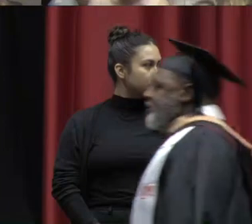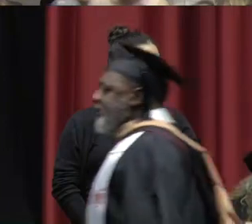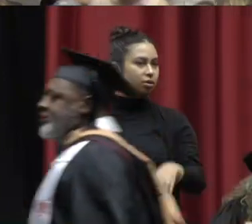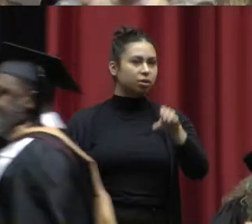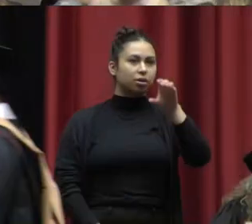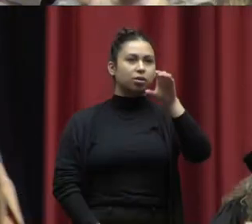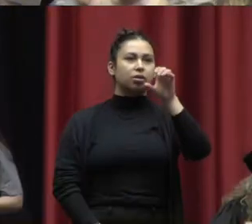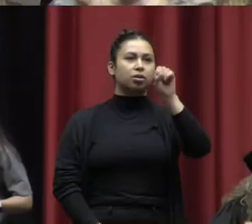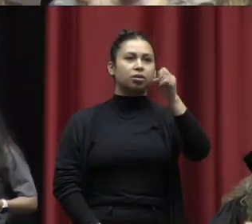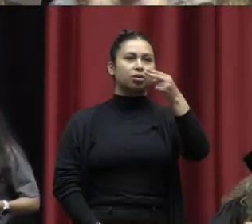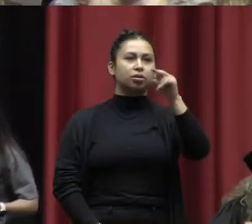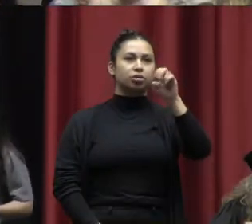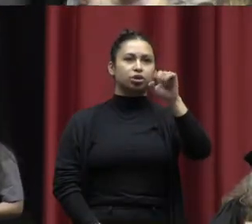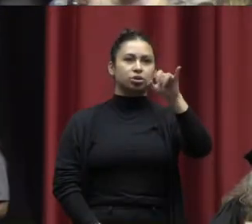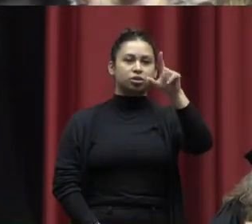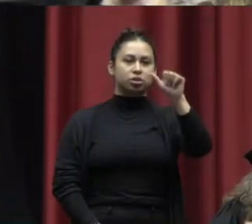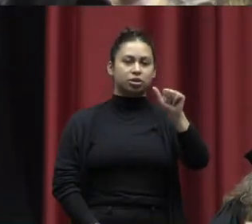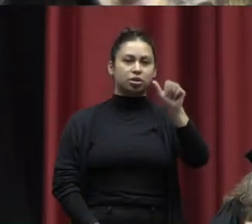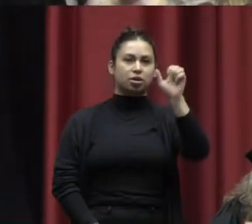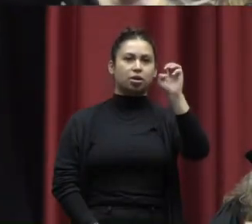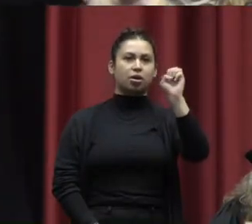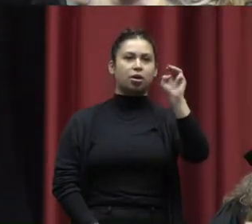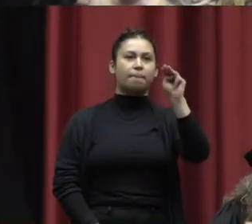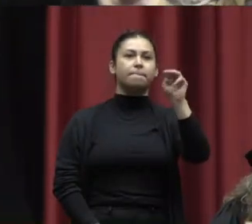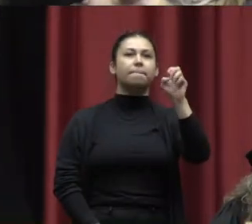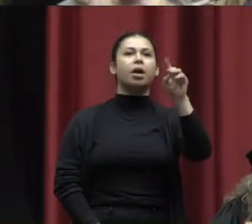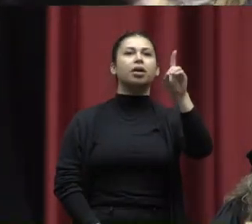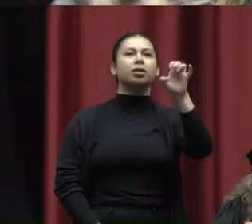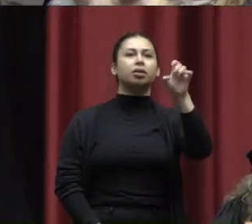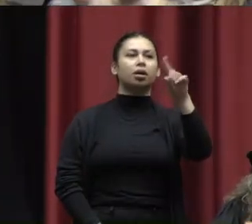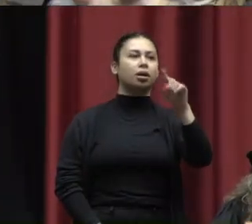Sheila Mendez.